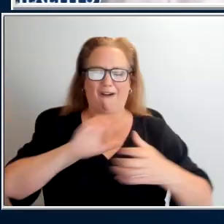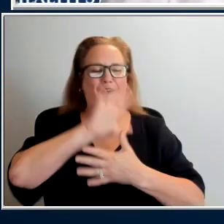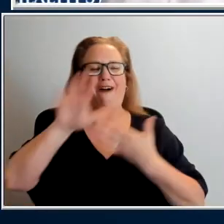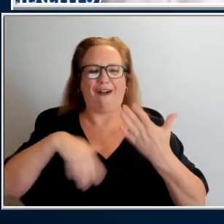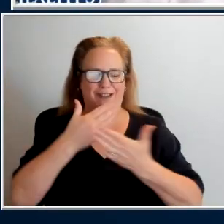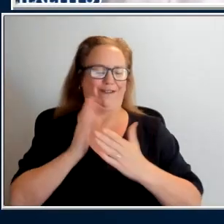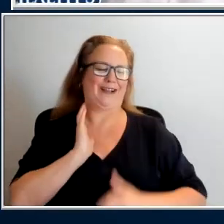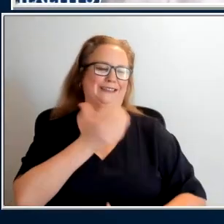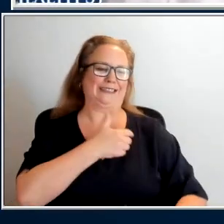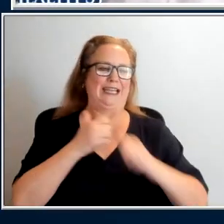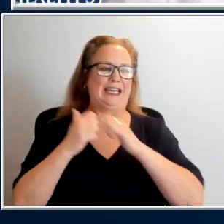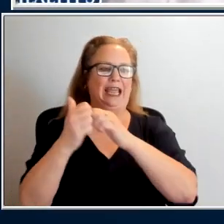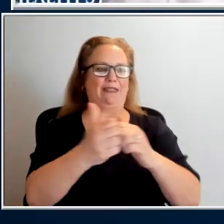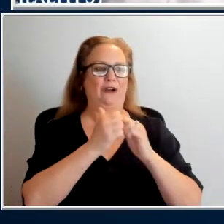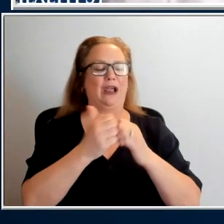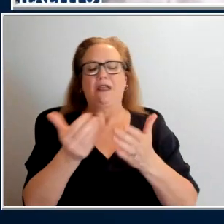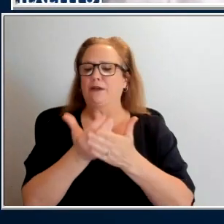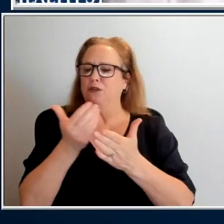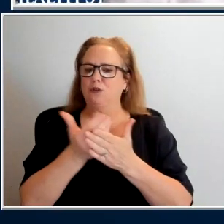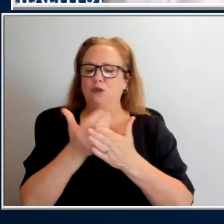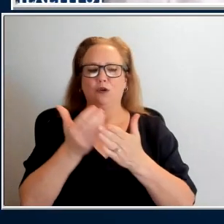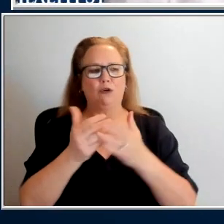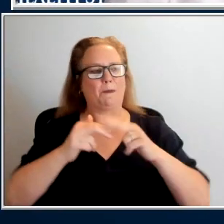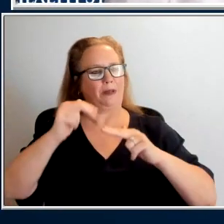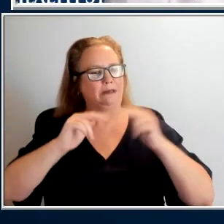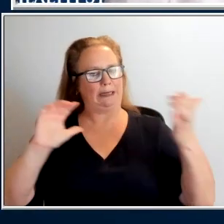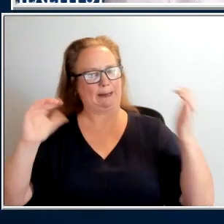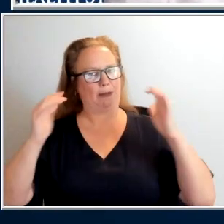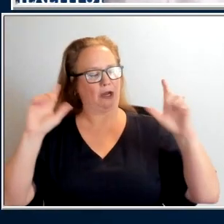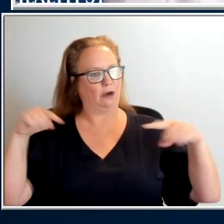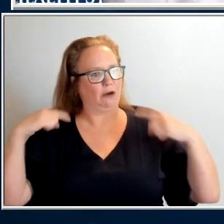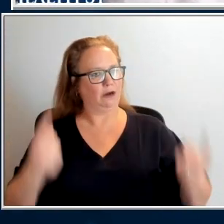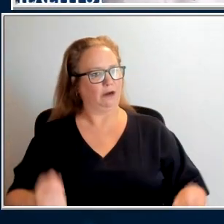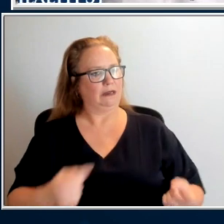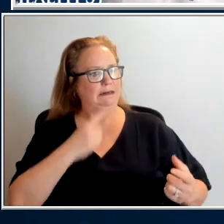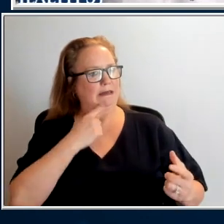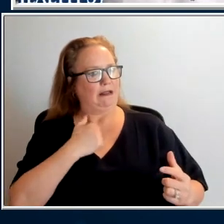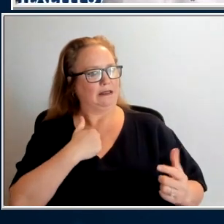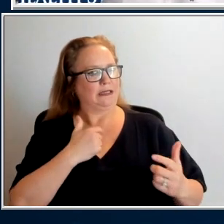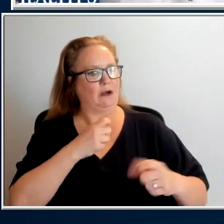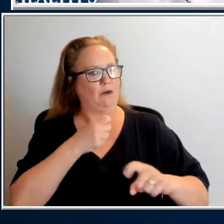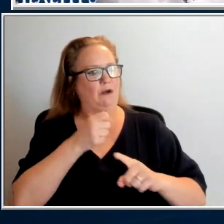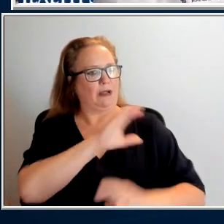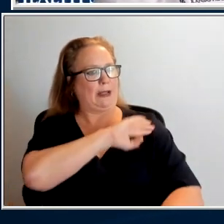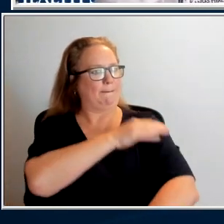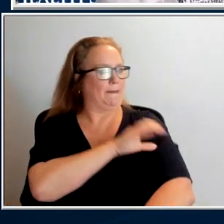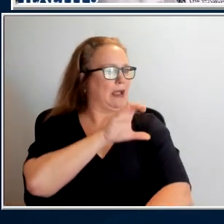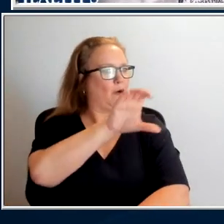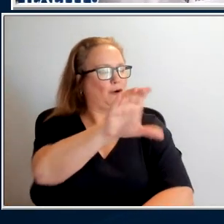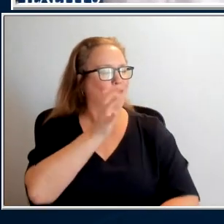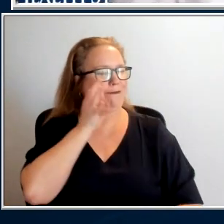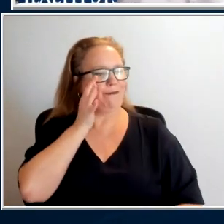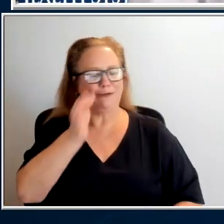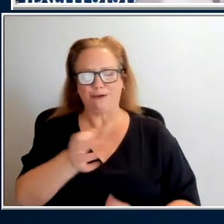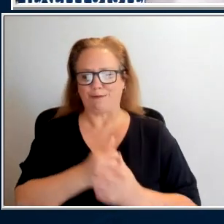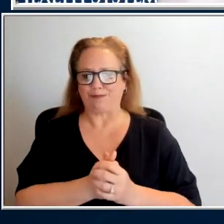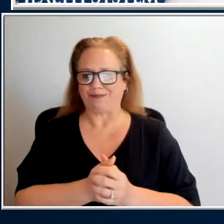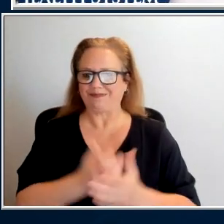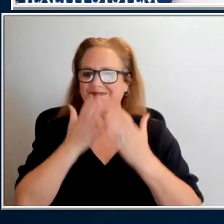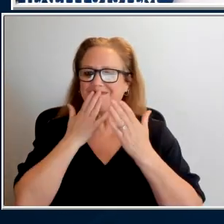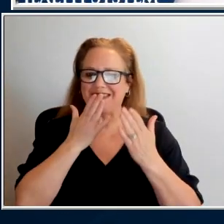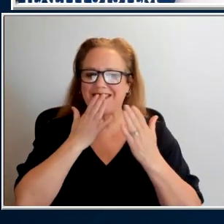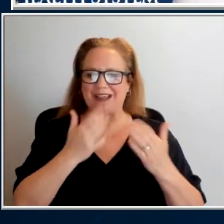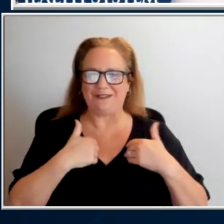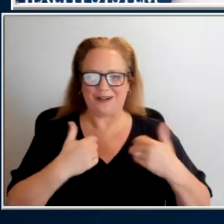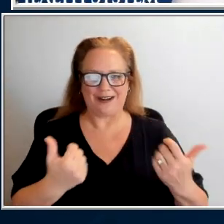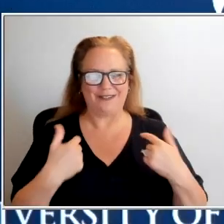So how does this new space compare to what you've been doing? And tell us how it's going to empower your future. Well, thank you for having me here. We are